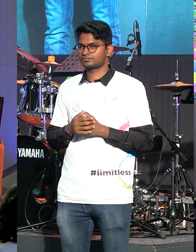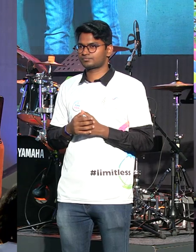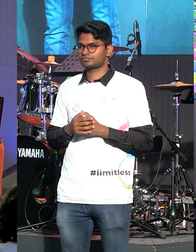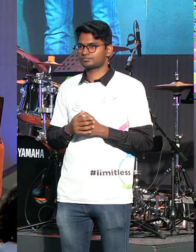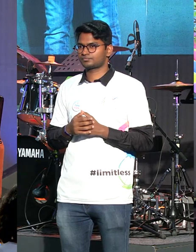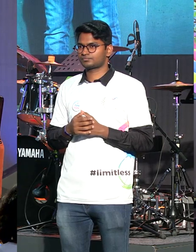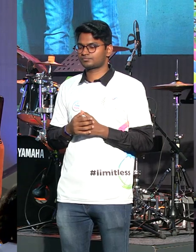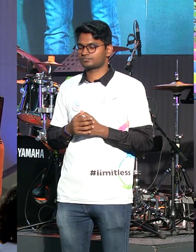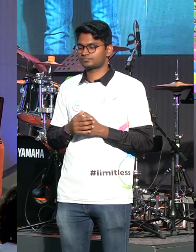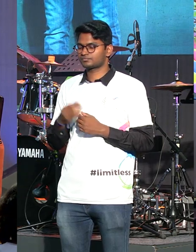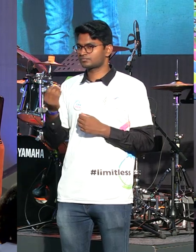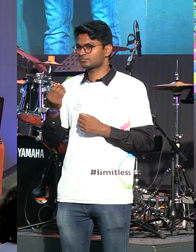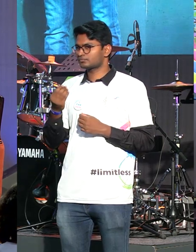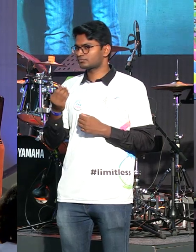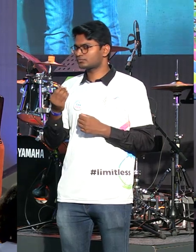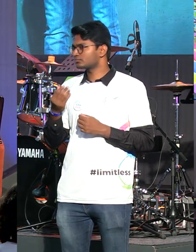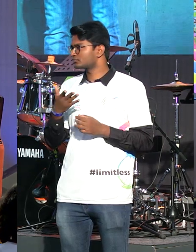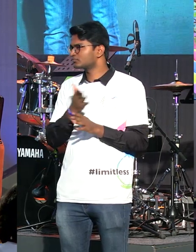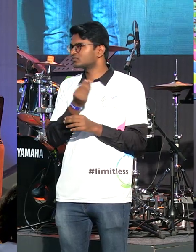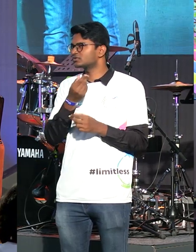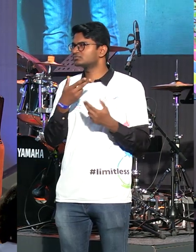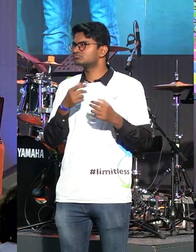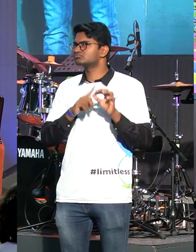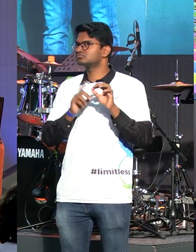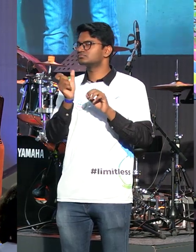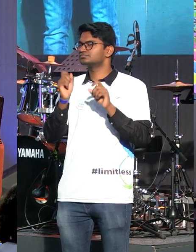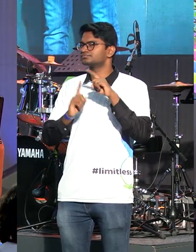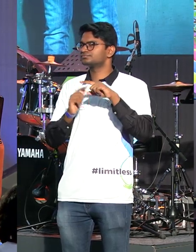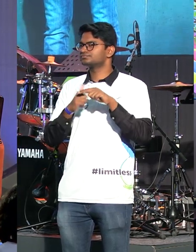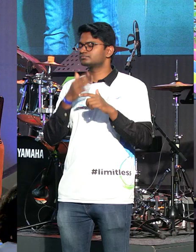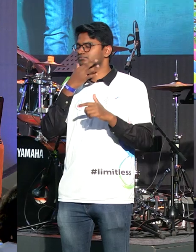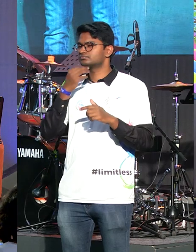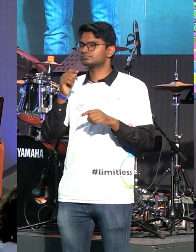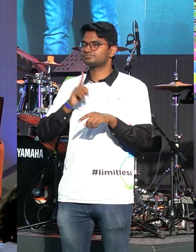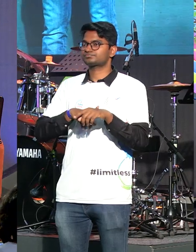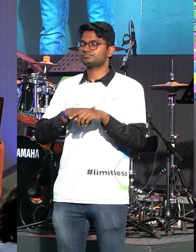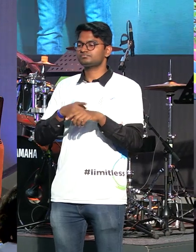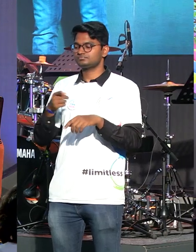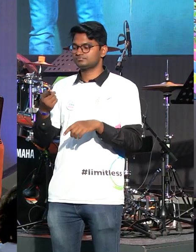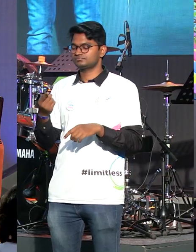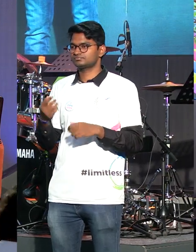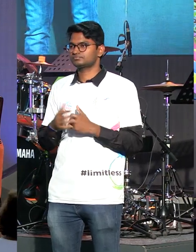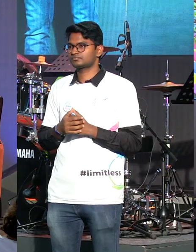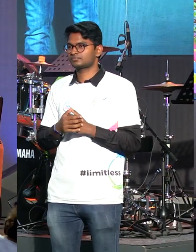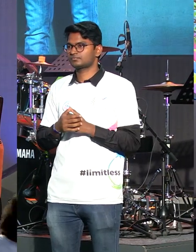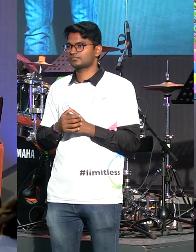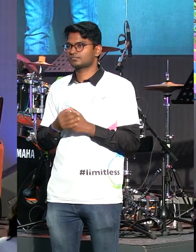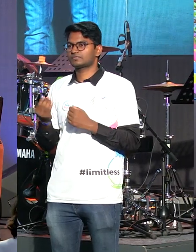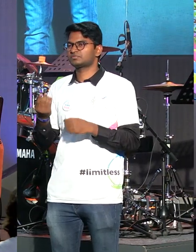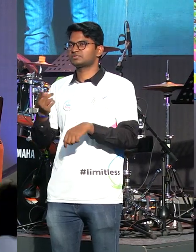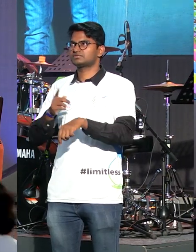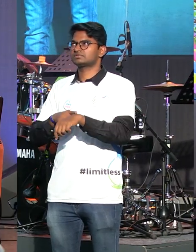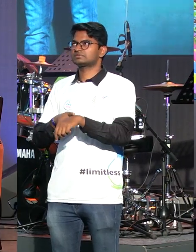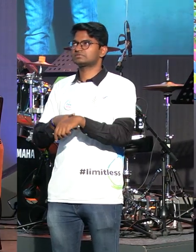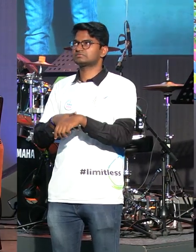in Cannes. Yes. A very beautiful quote where she wrote, "There is no time for despair, no place for self-pity,